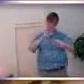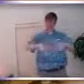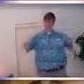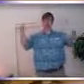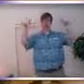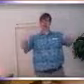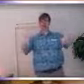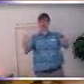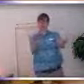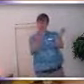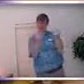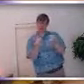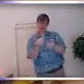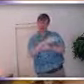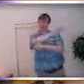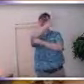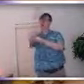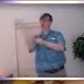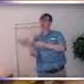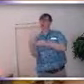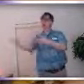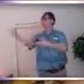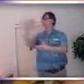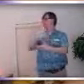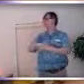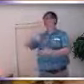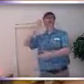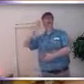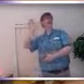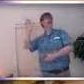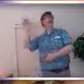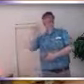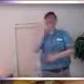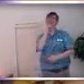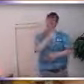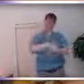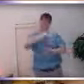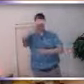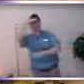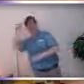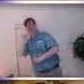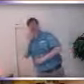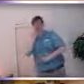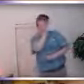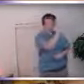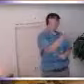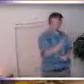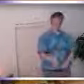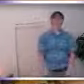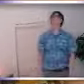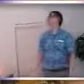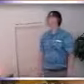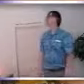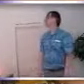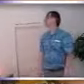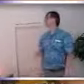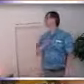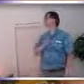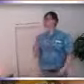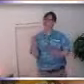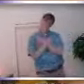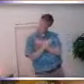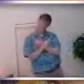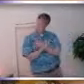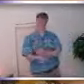me take you all in. Hi. Hi. Oh, it's good to see you guys. Hi, sweeties. I just love